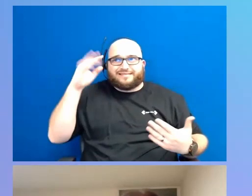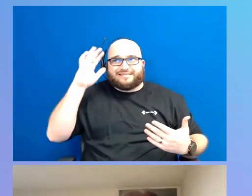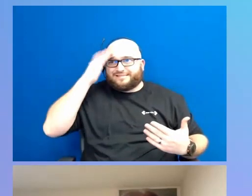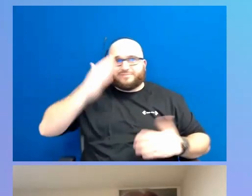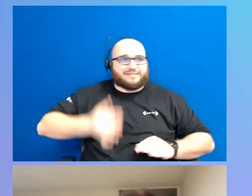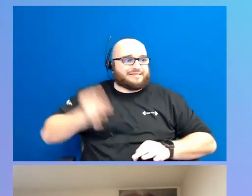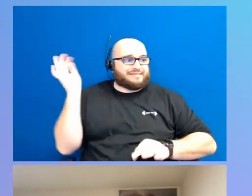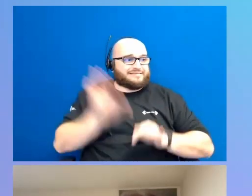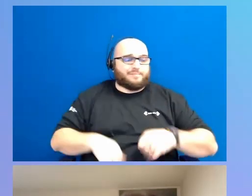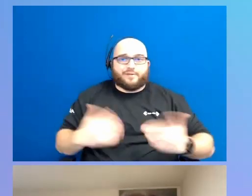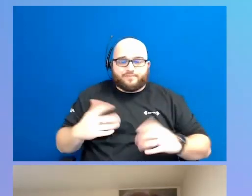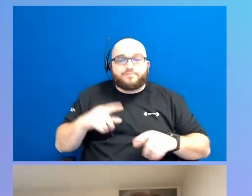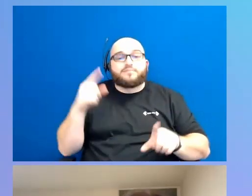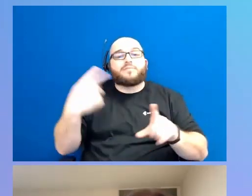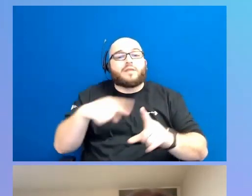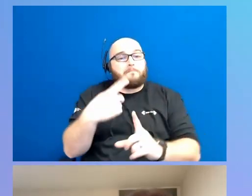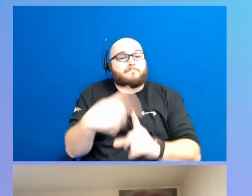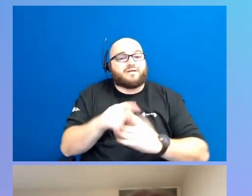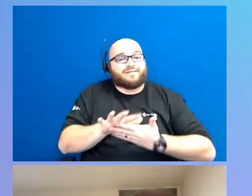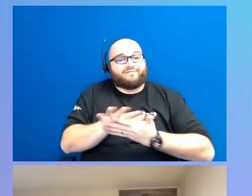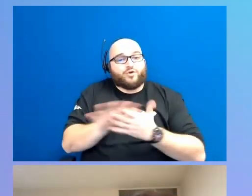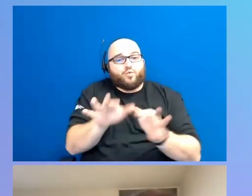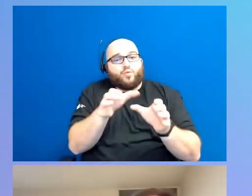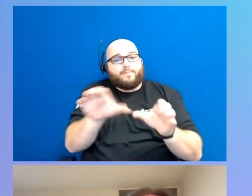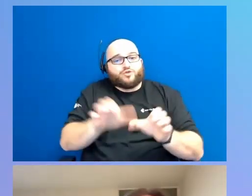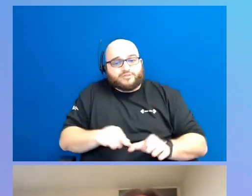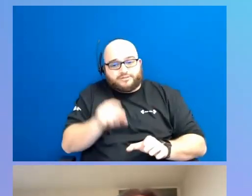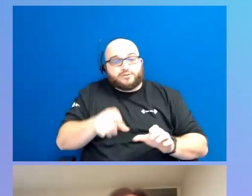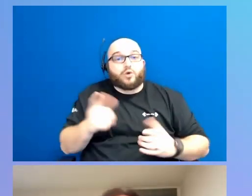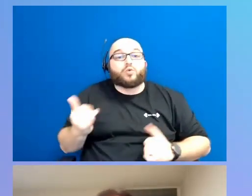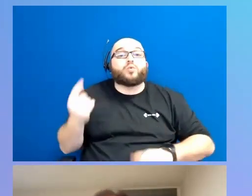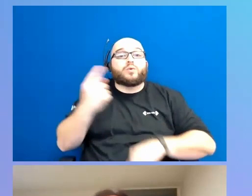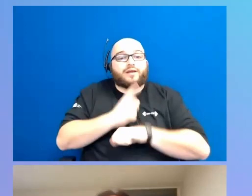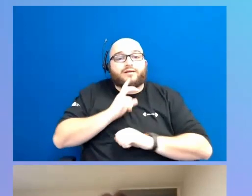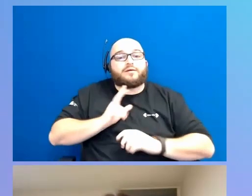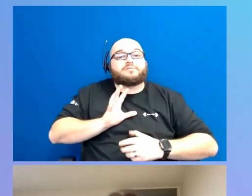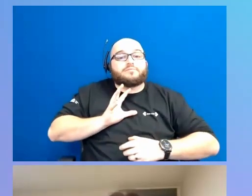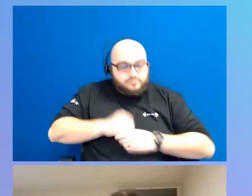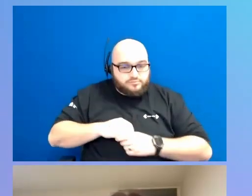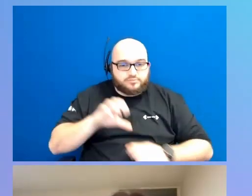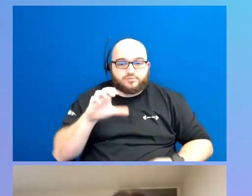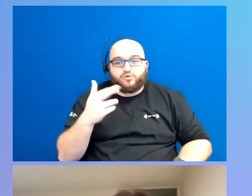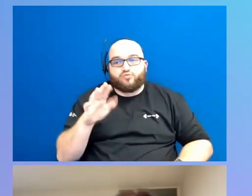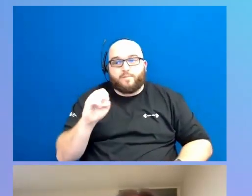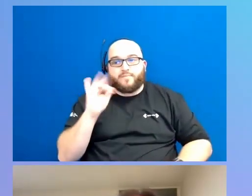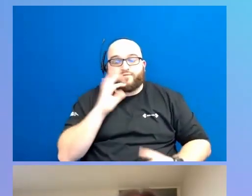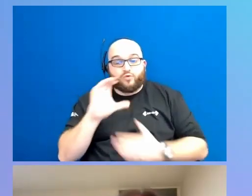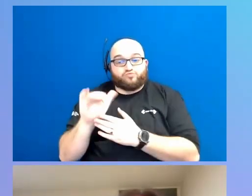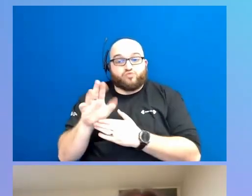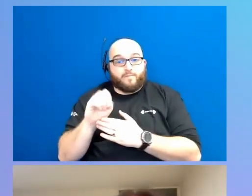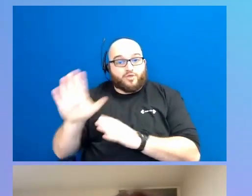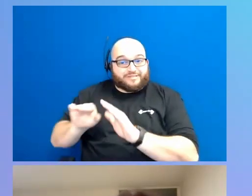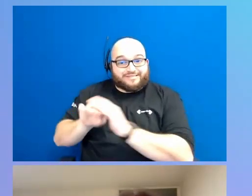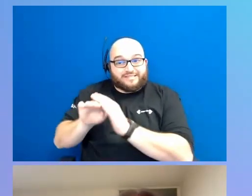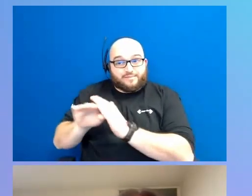We're also, video captions is something that's currently, today, built into Chrome. If you go to the Chrome accessibility settings, you can